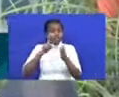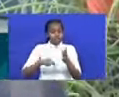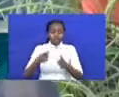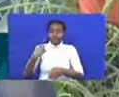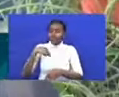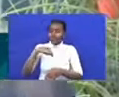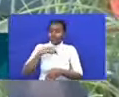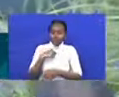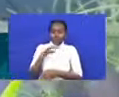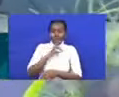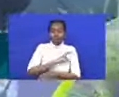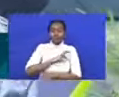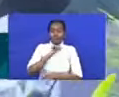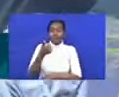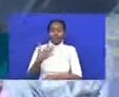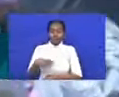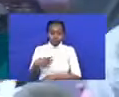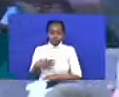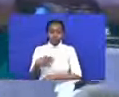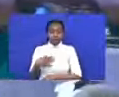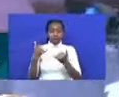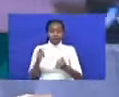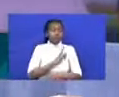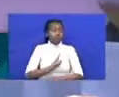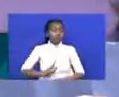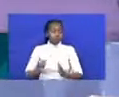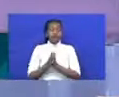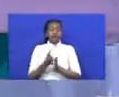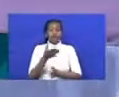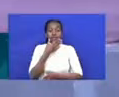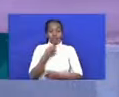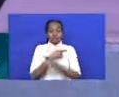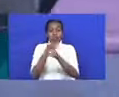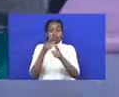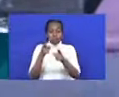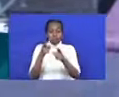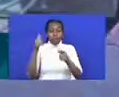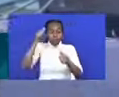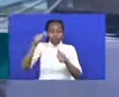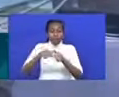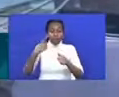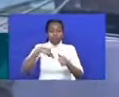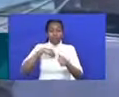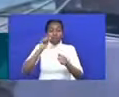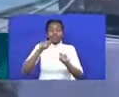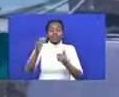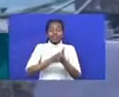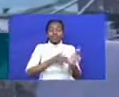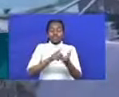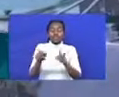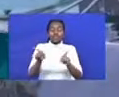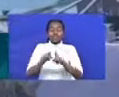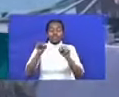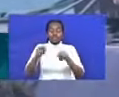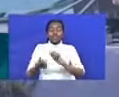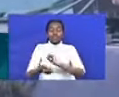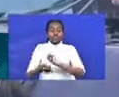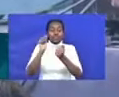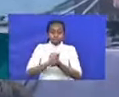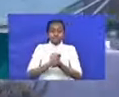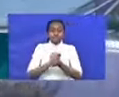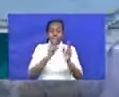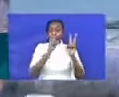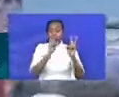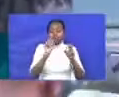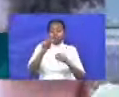disrupt this thing. And we have to change the narrative for our children. So education has to change. Things have to